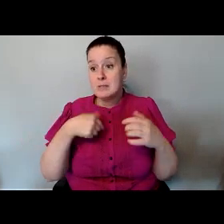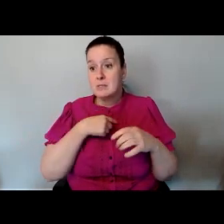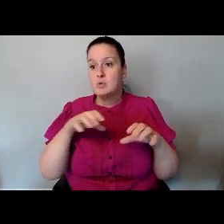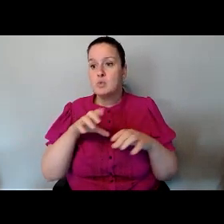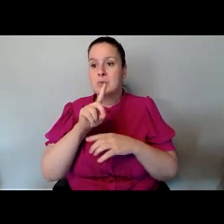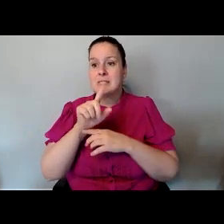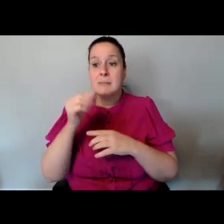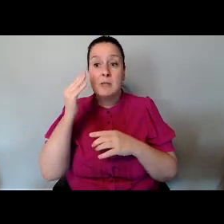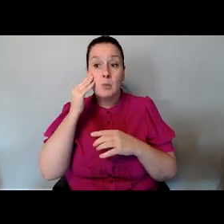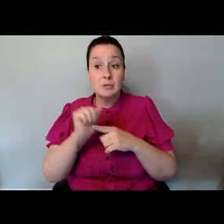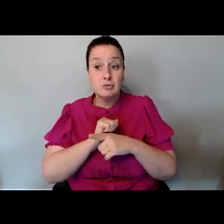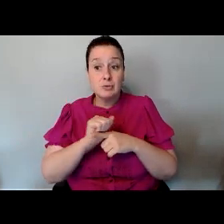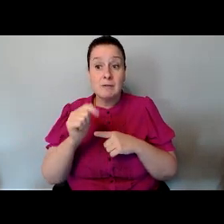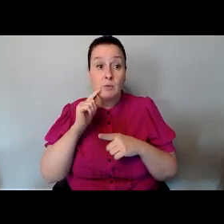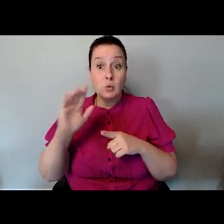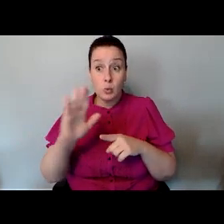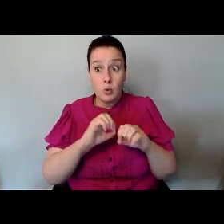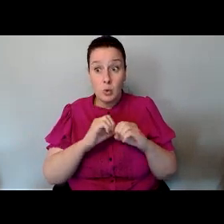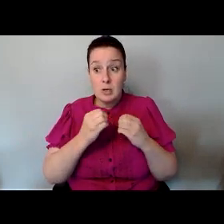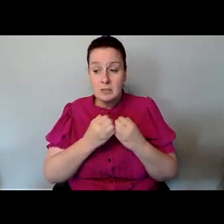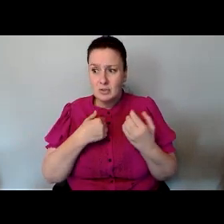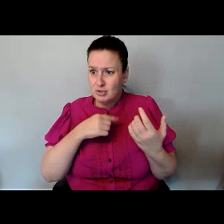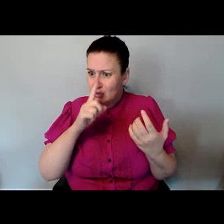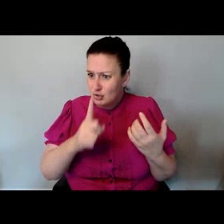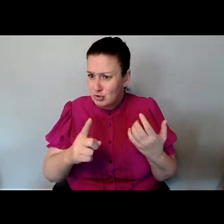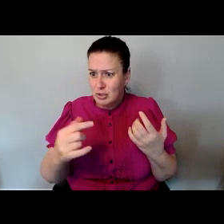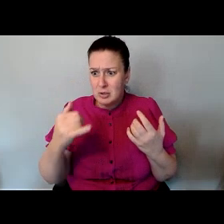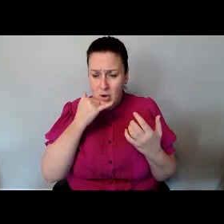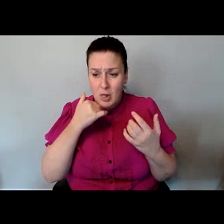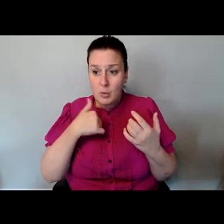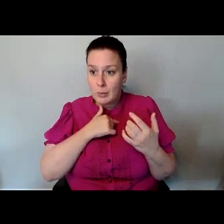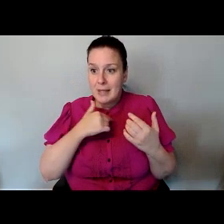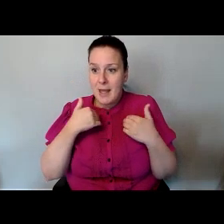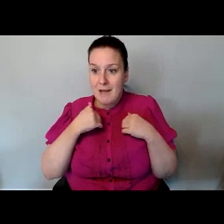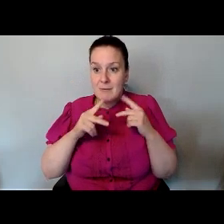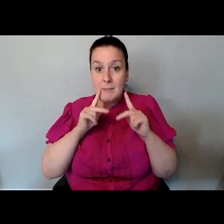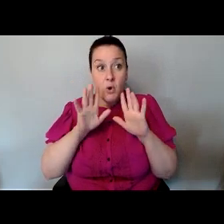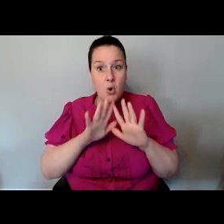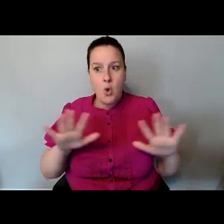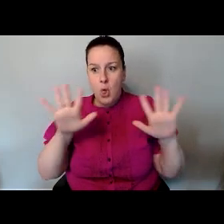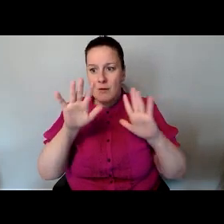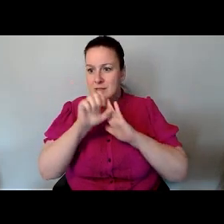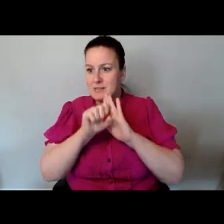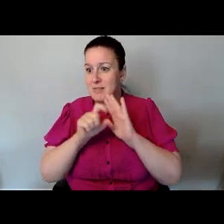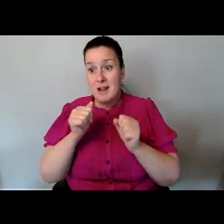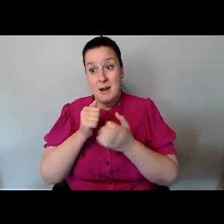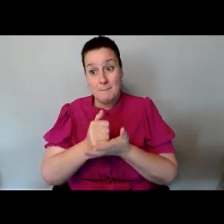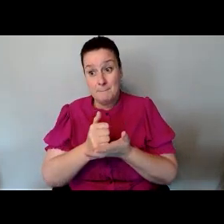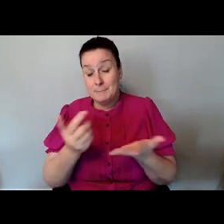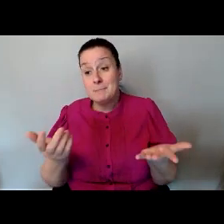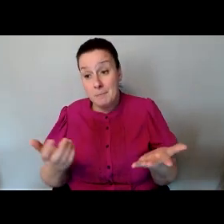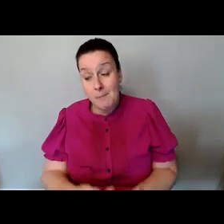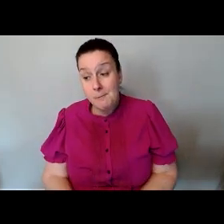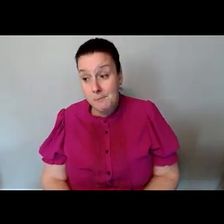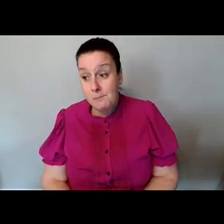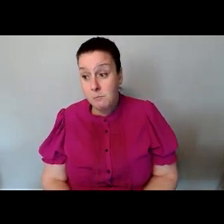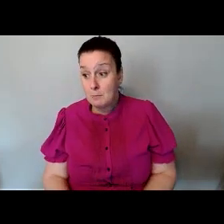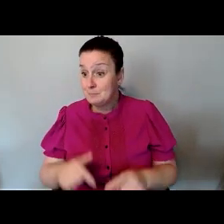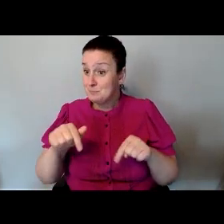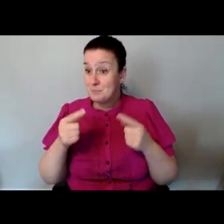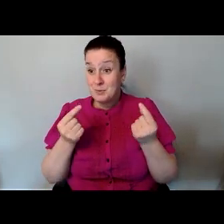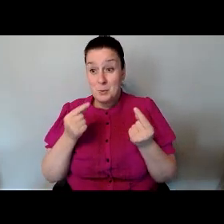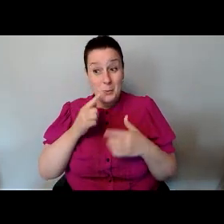awareness training for your organization. Give us a call. We've got people all over the state that can help. So this is what we do, and we're happy to